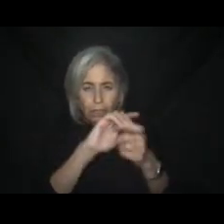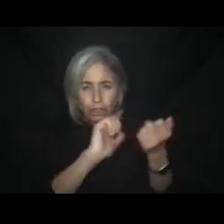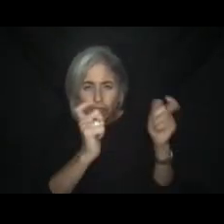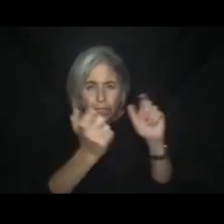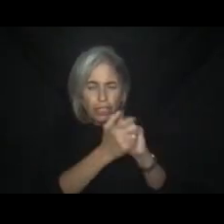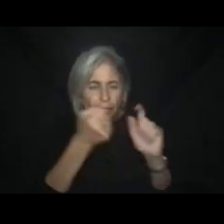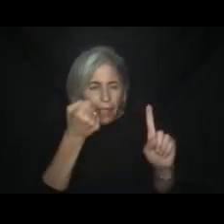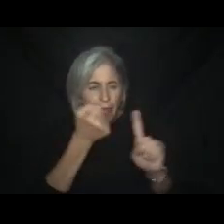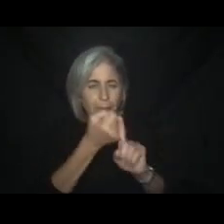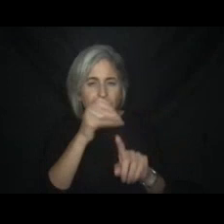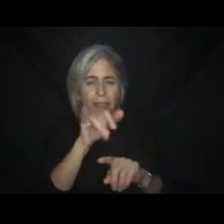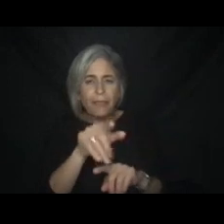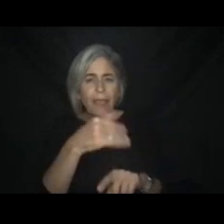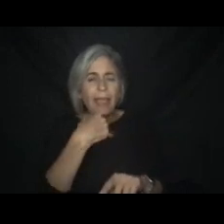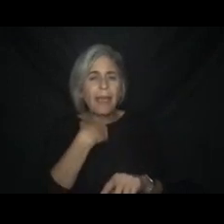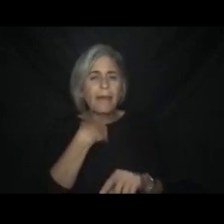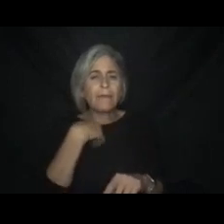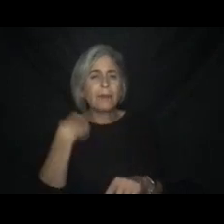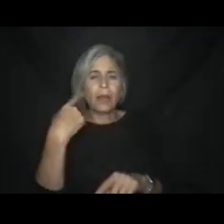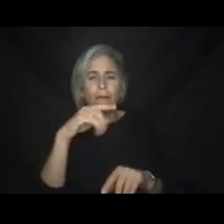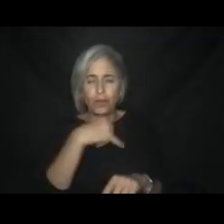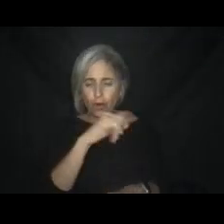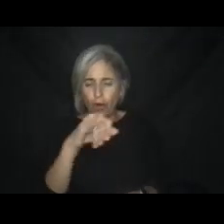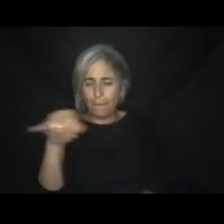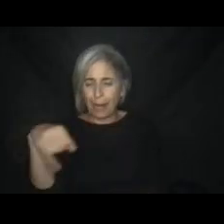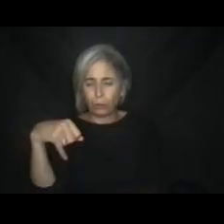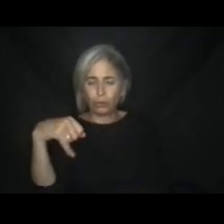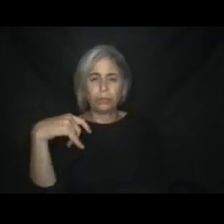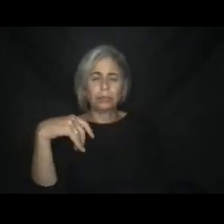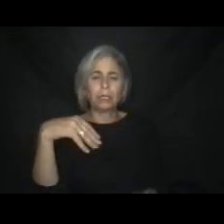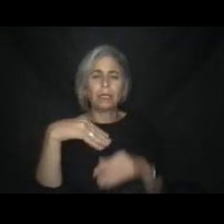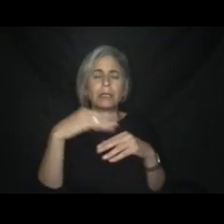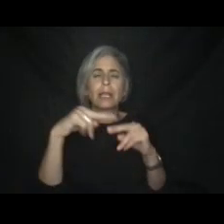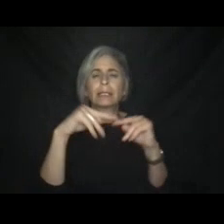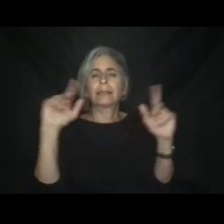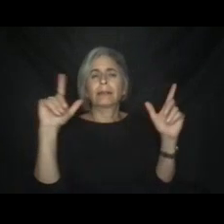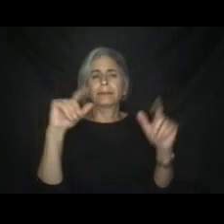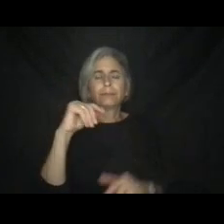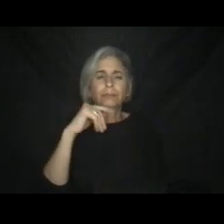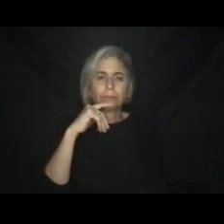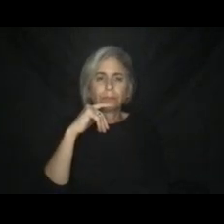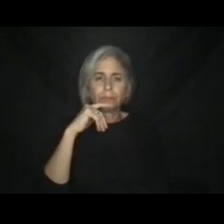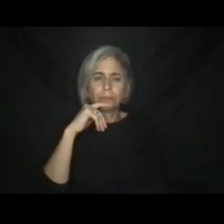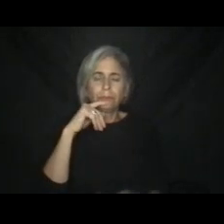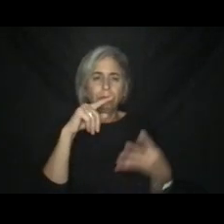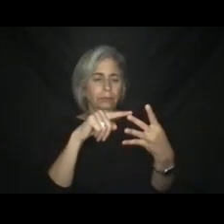have on the appearance of your boundaries. Next slide, please.